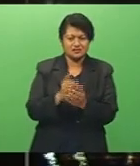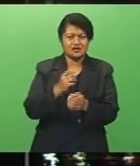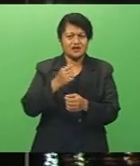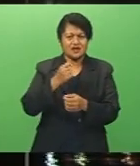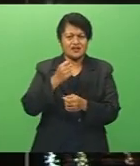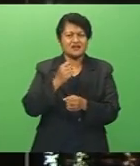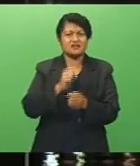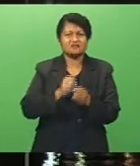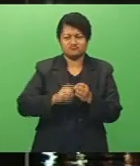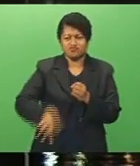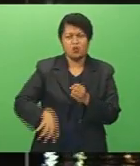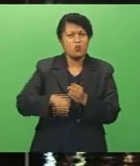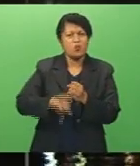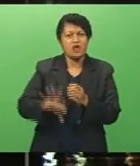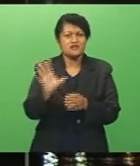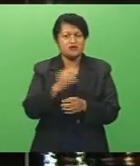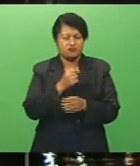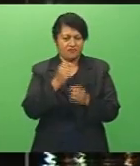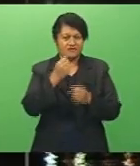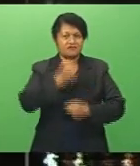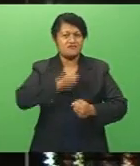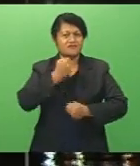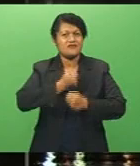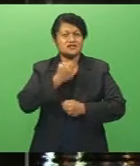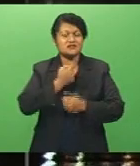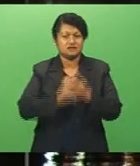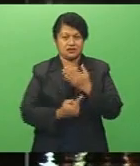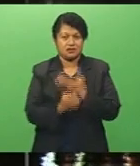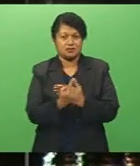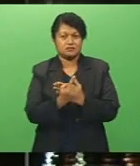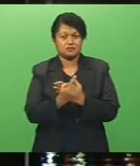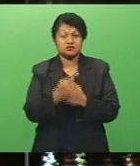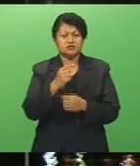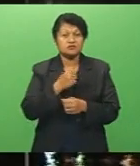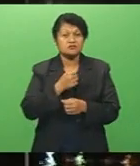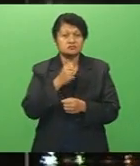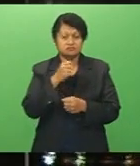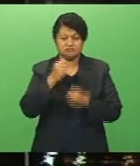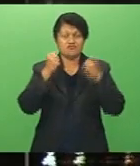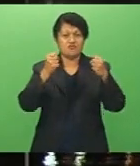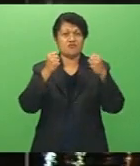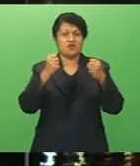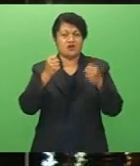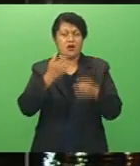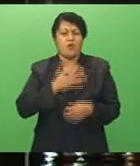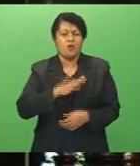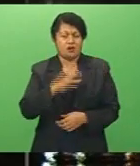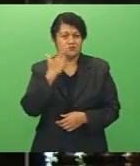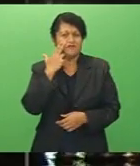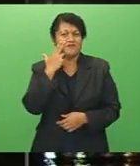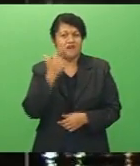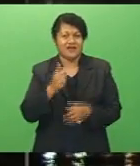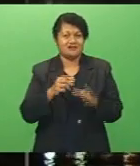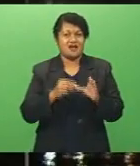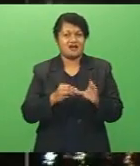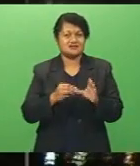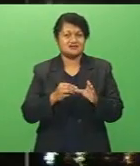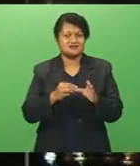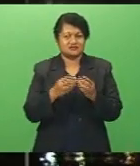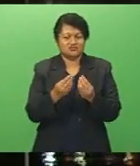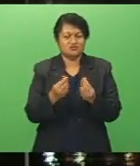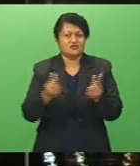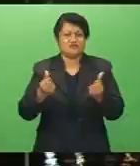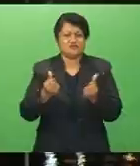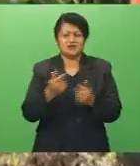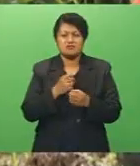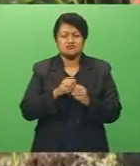20 years now. Dipesh Kumar reports the protesters want the factories to find solutions to stop polluting their